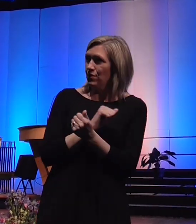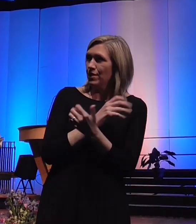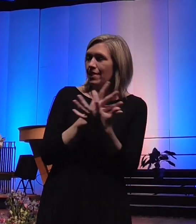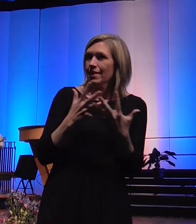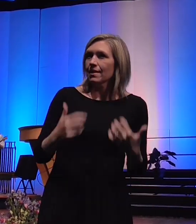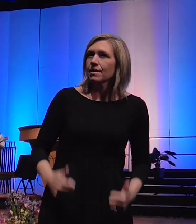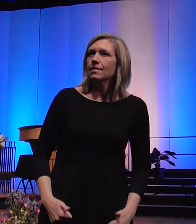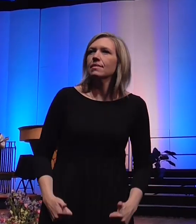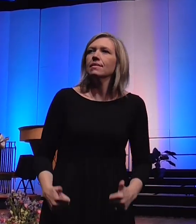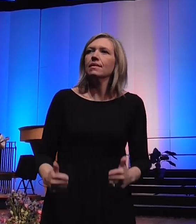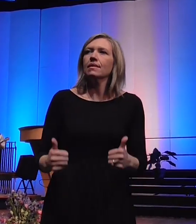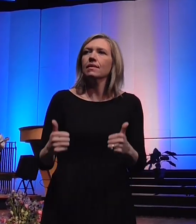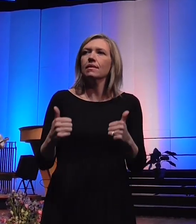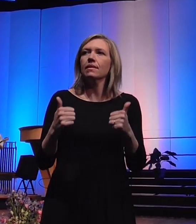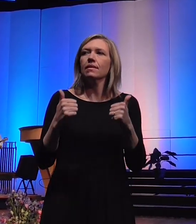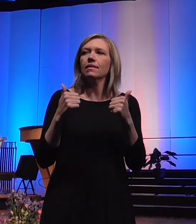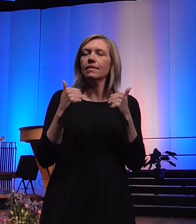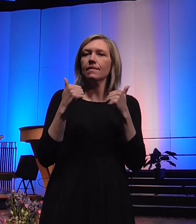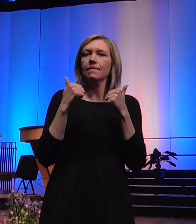Everything is